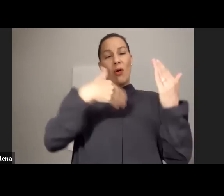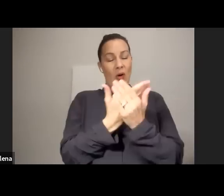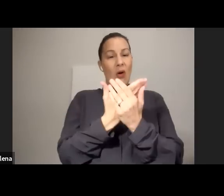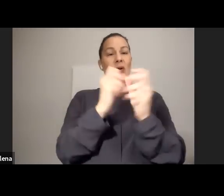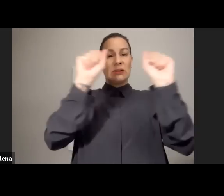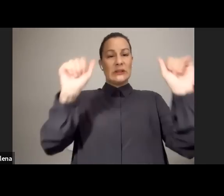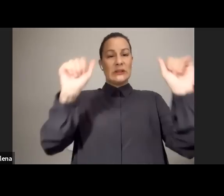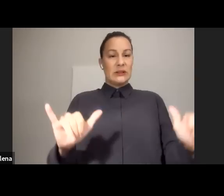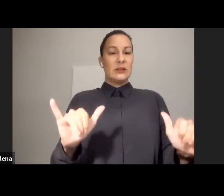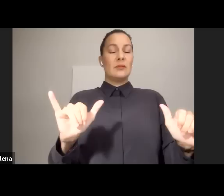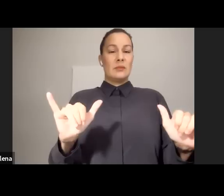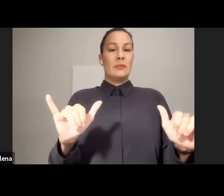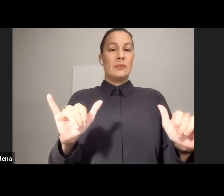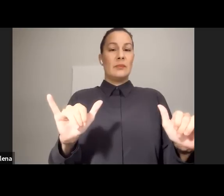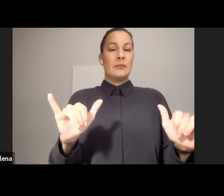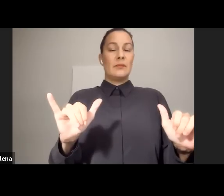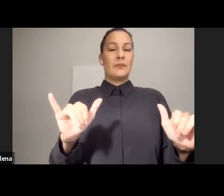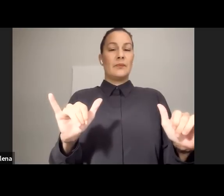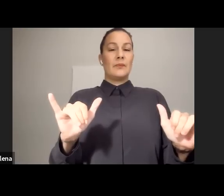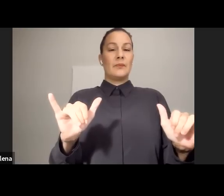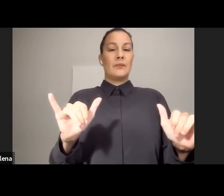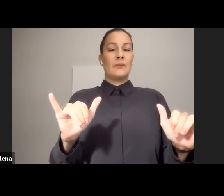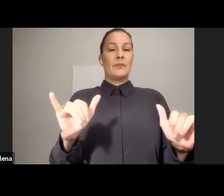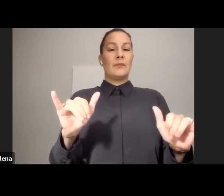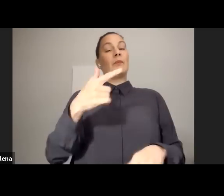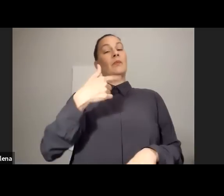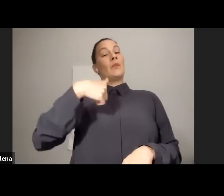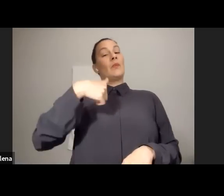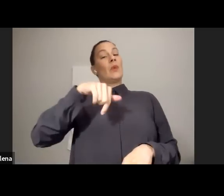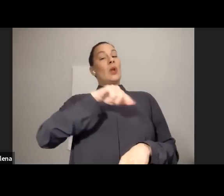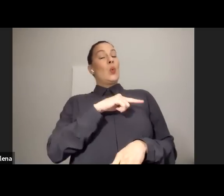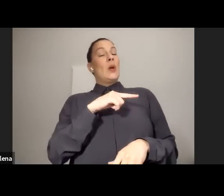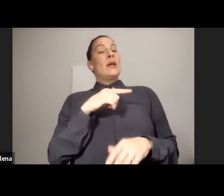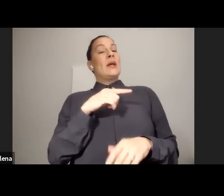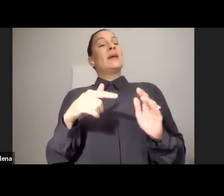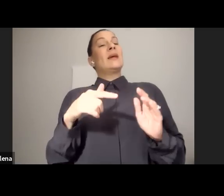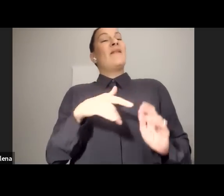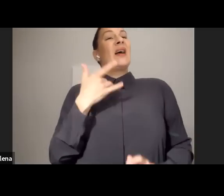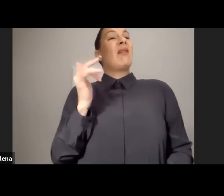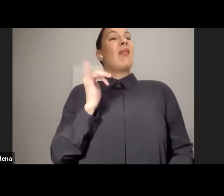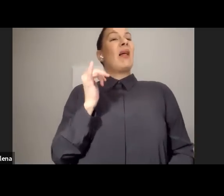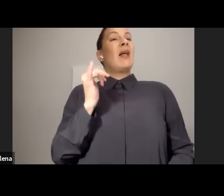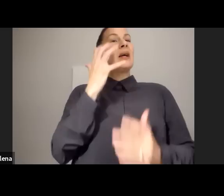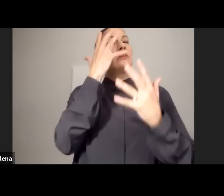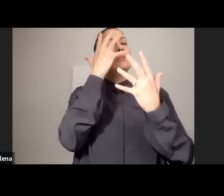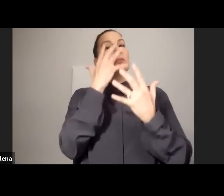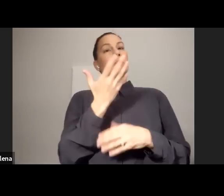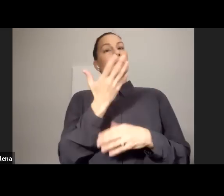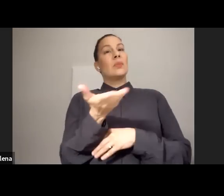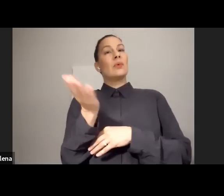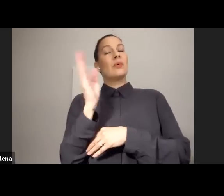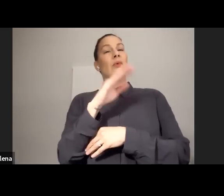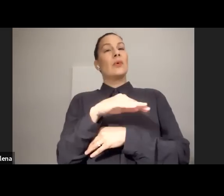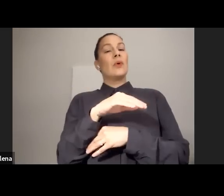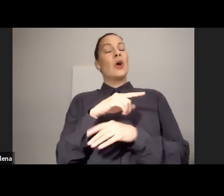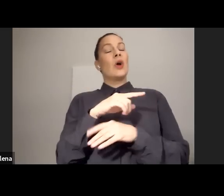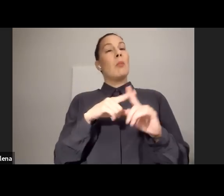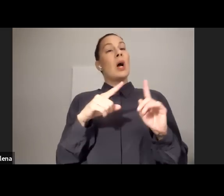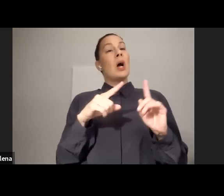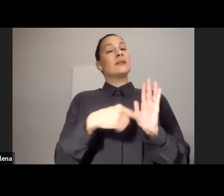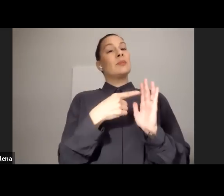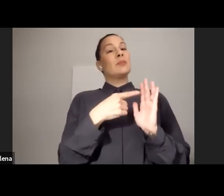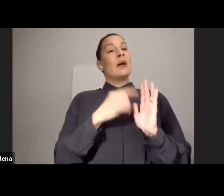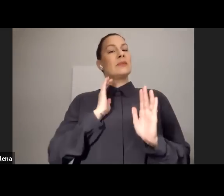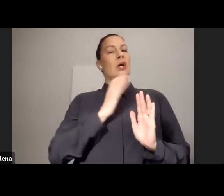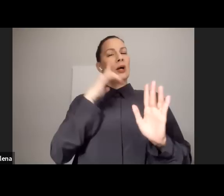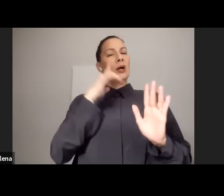I imagine that there are days for each of us when grief feels like the only possible emotion, that there are days when the radical imagination required